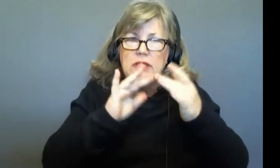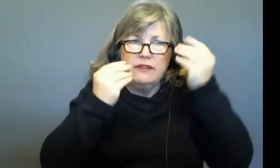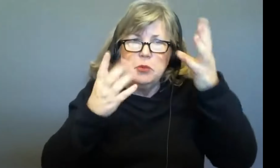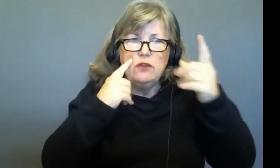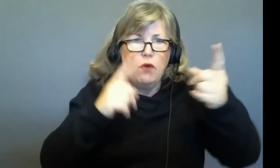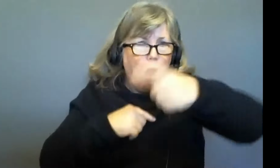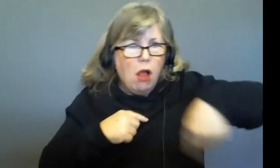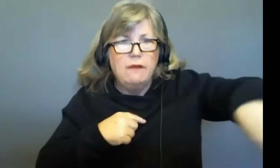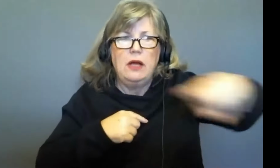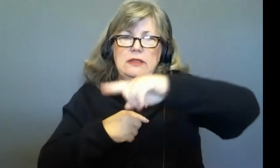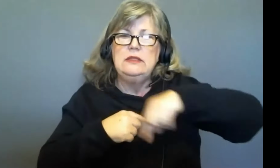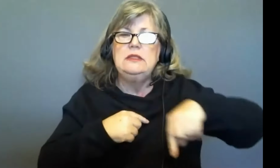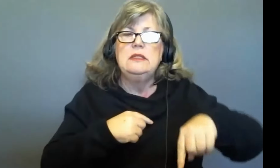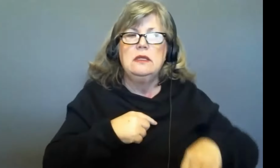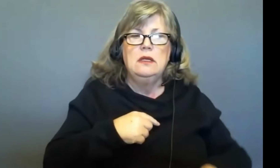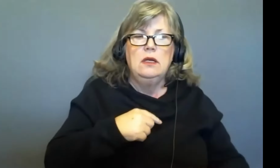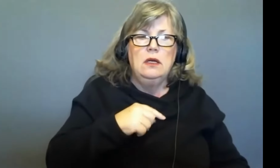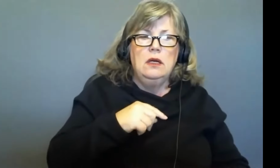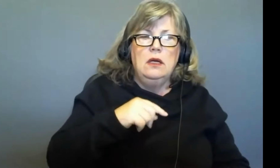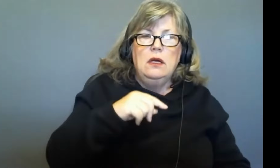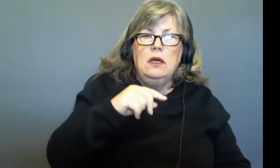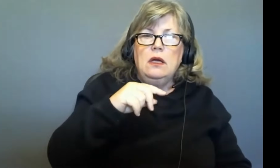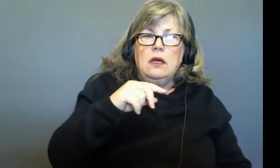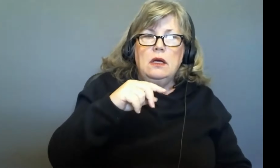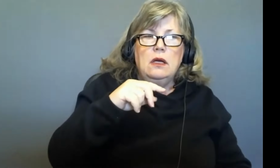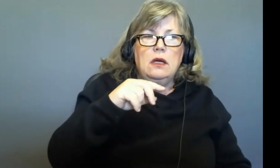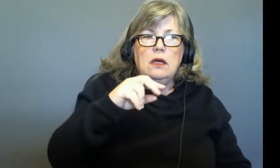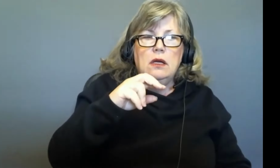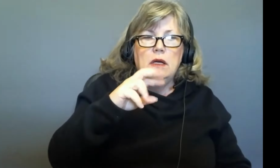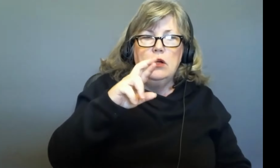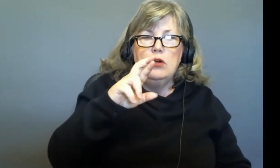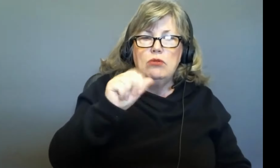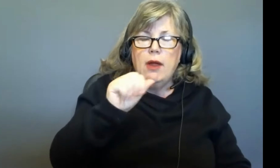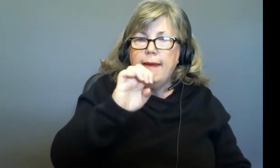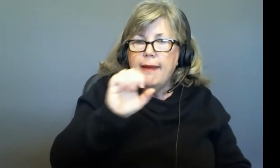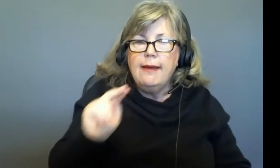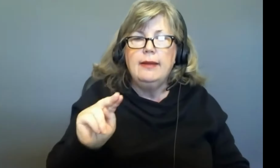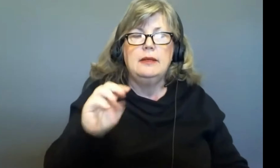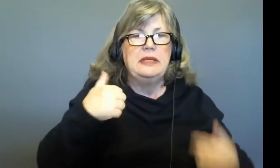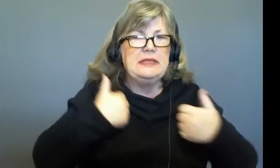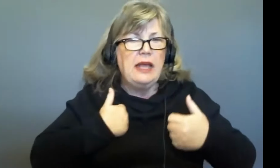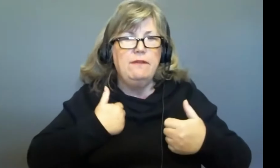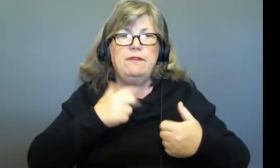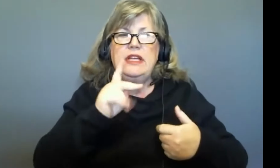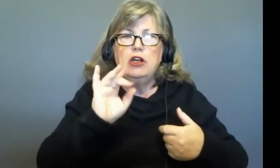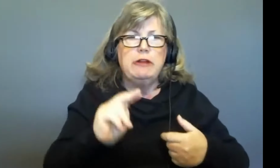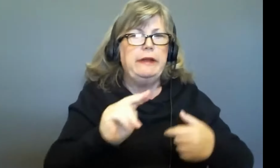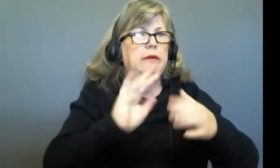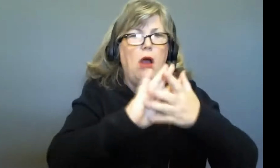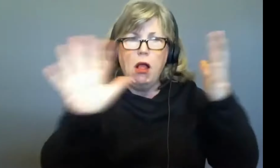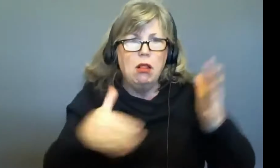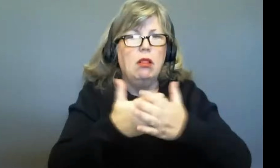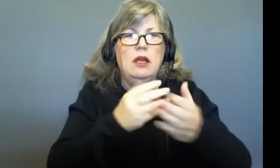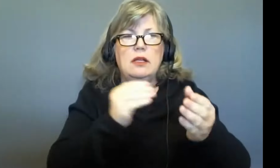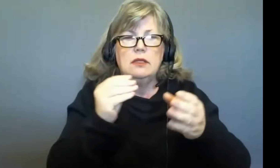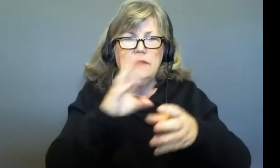if you want to do a follow-up, or if you want to engage with Kieran about this last question, please do. Ryan, did you want to read